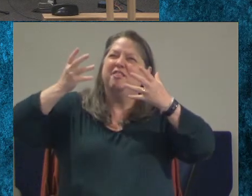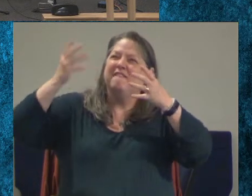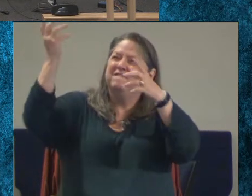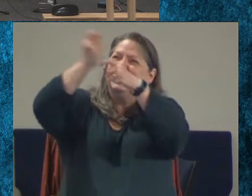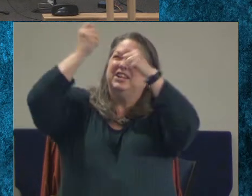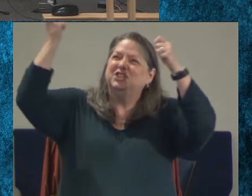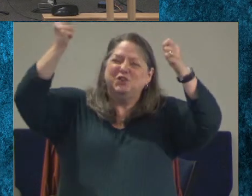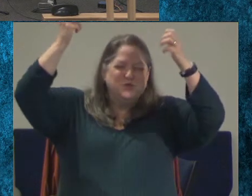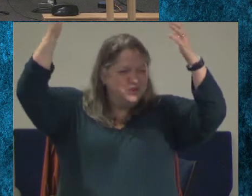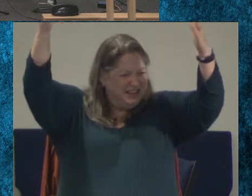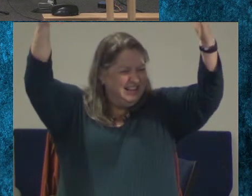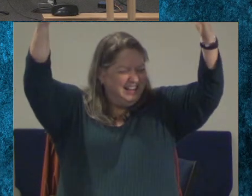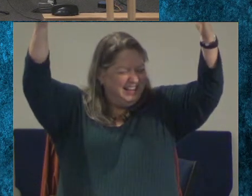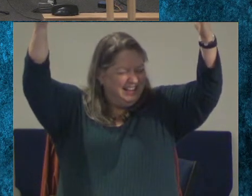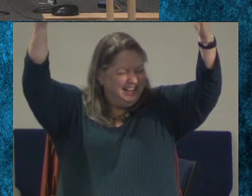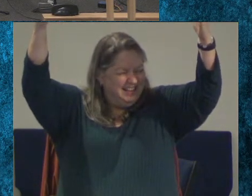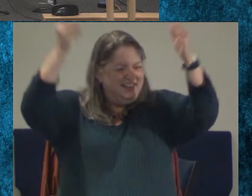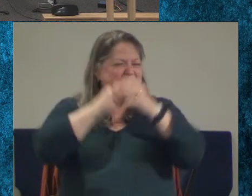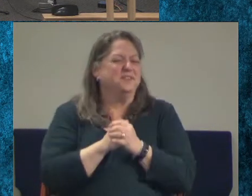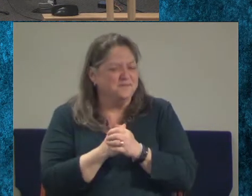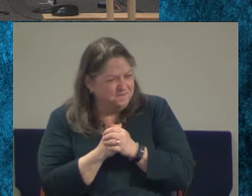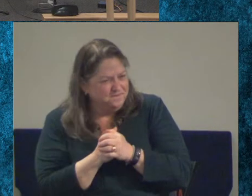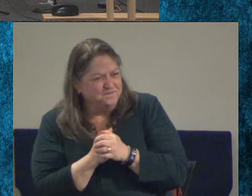shout the victory.